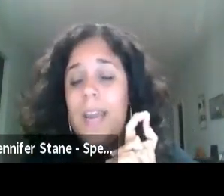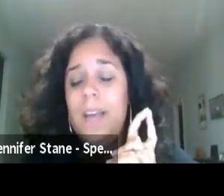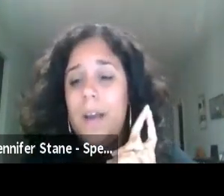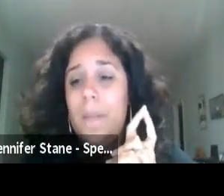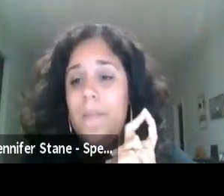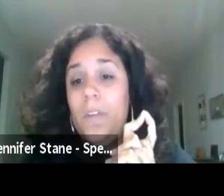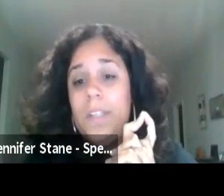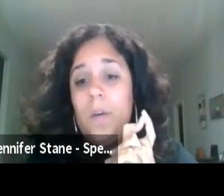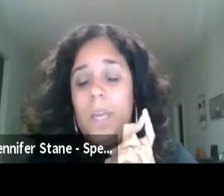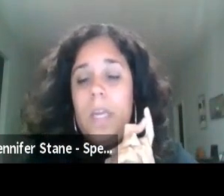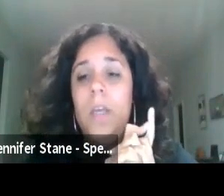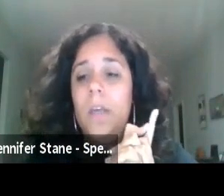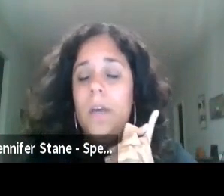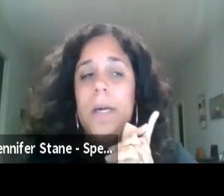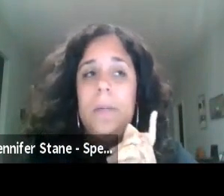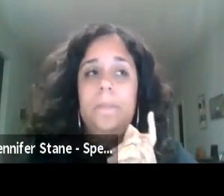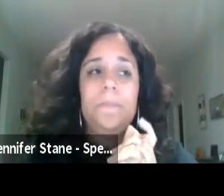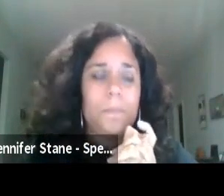the state. If you can tell me